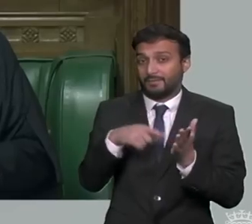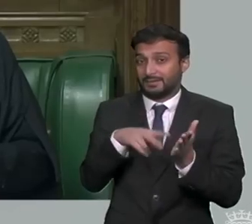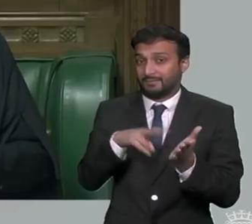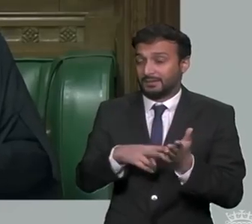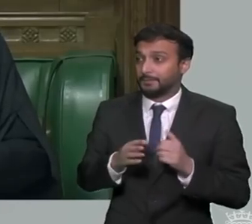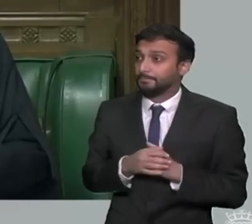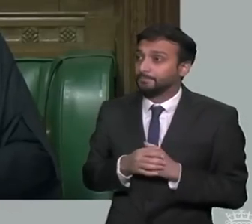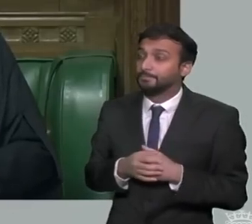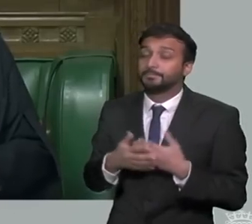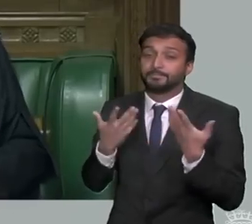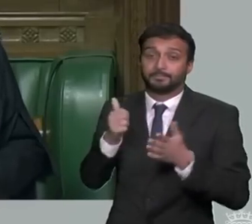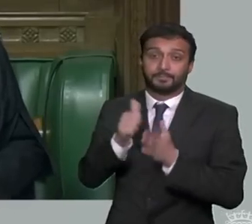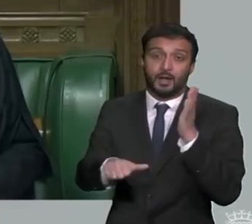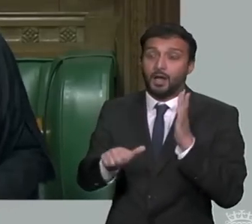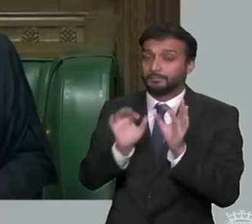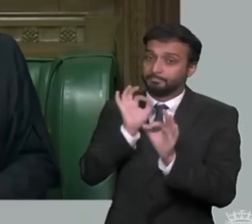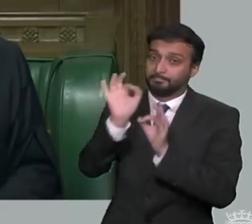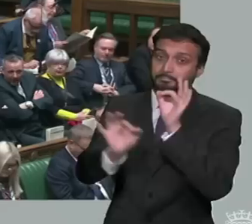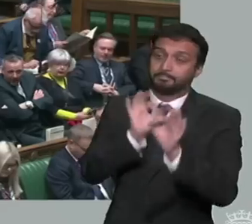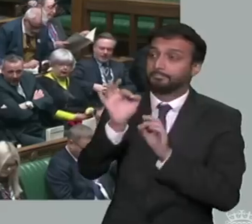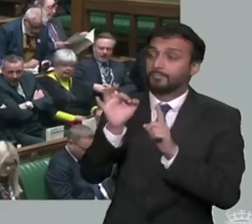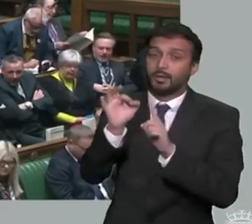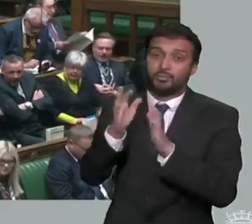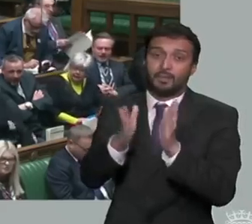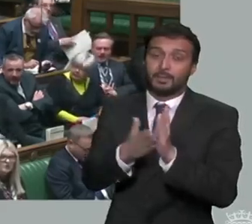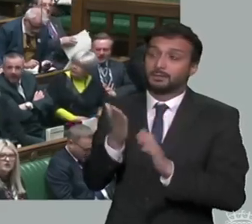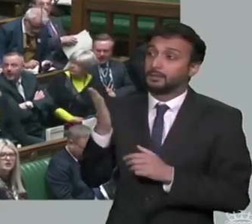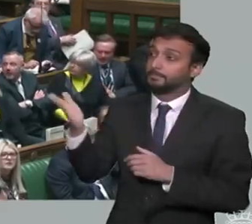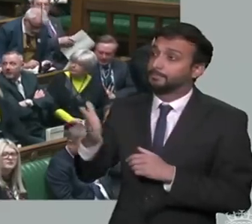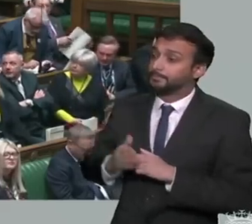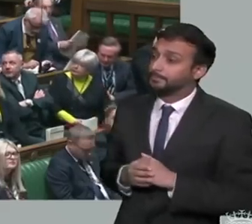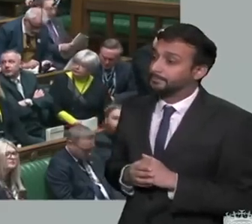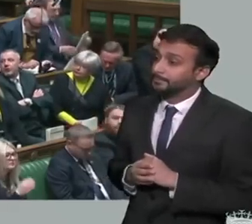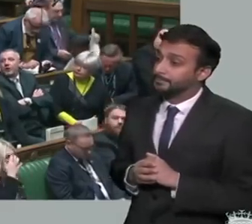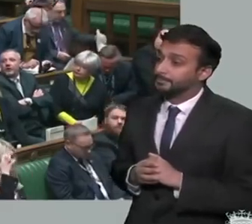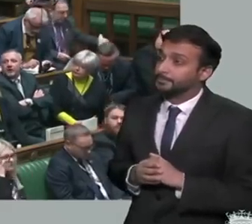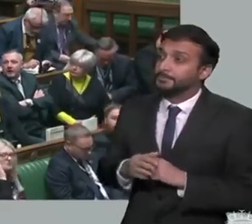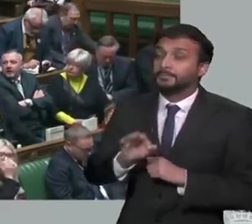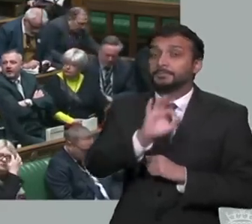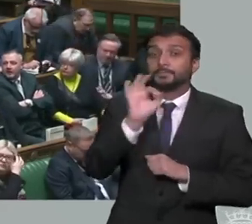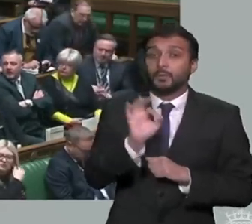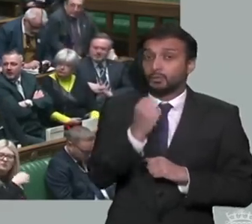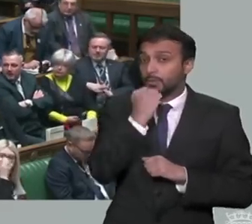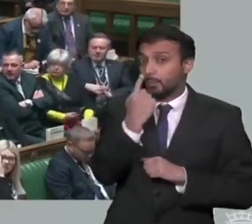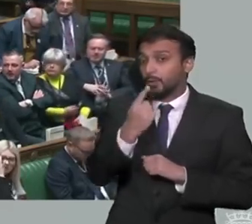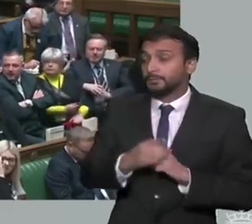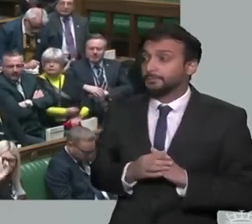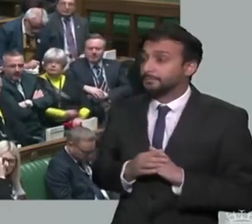We start with questions to the Prime Minister, Dr Philippa Whitfield. Yeah. Question number one, Mr Speaker.